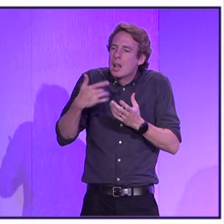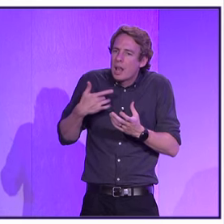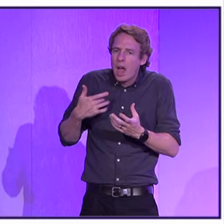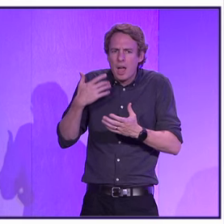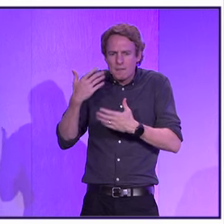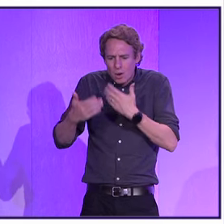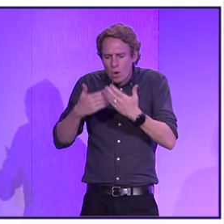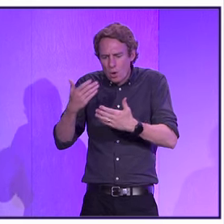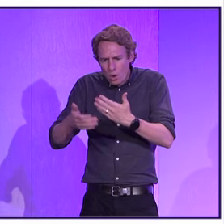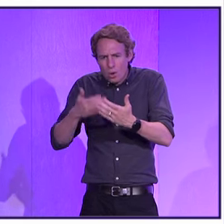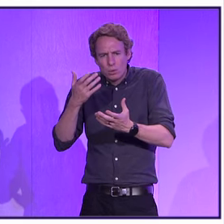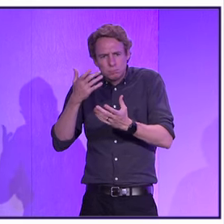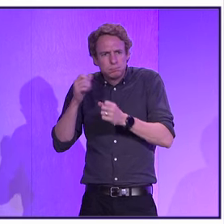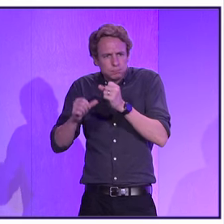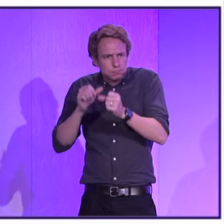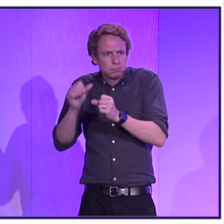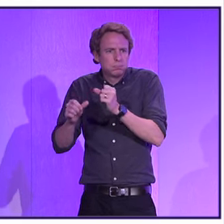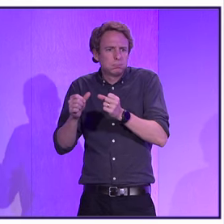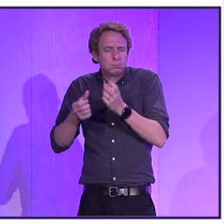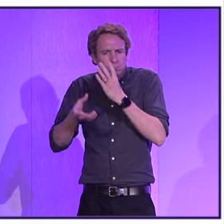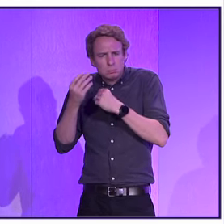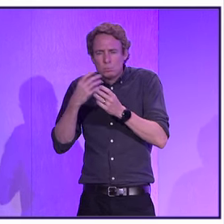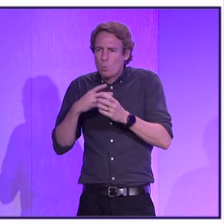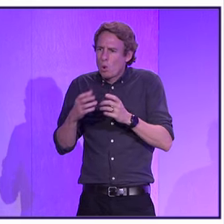become better learners, trying to